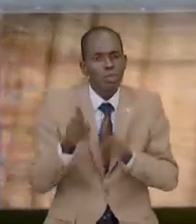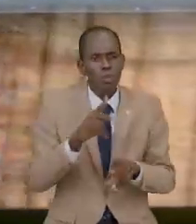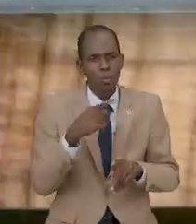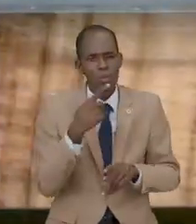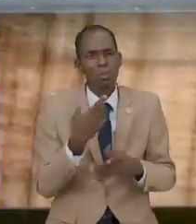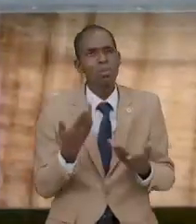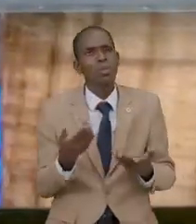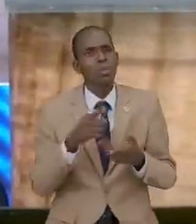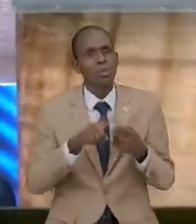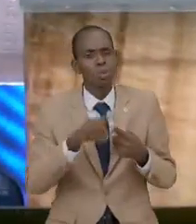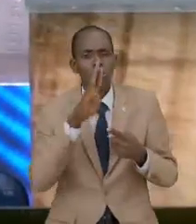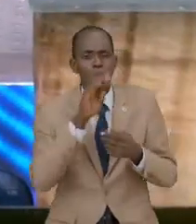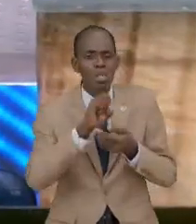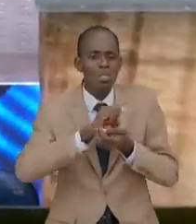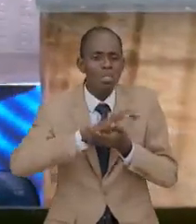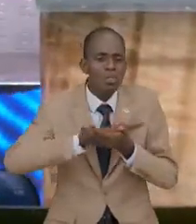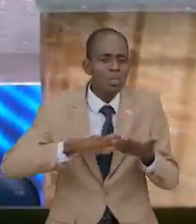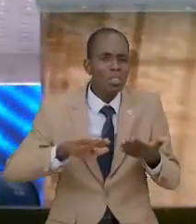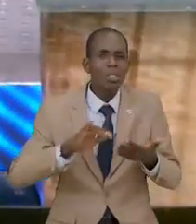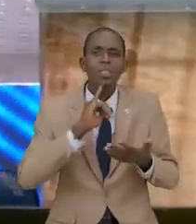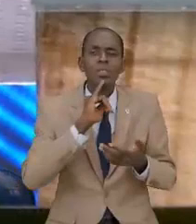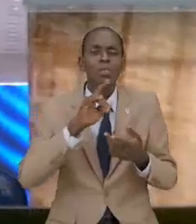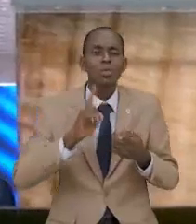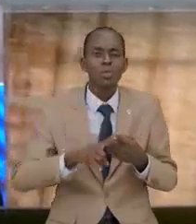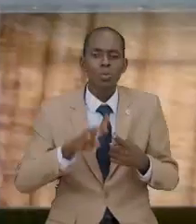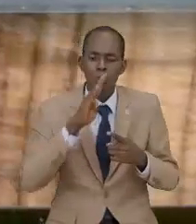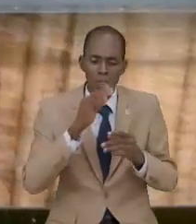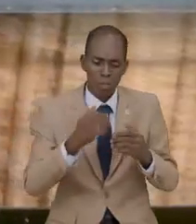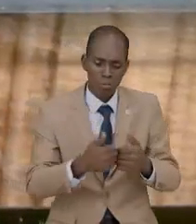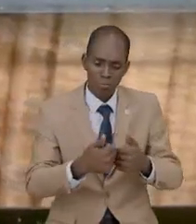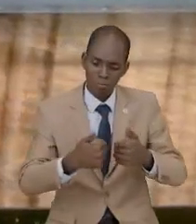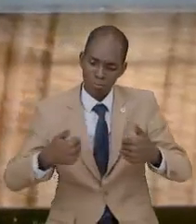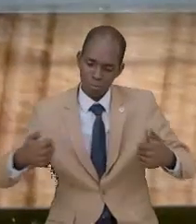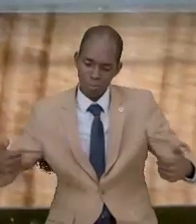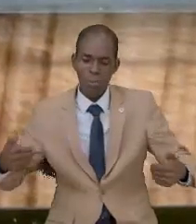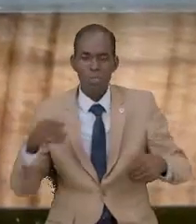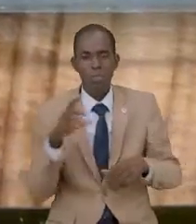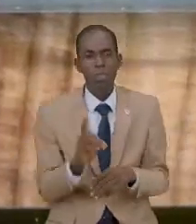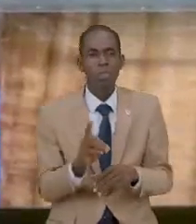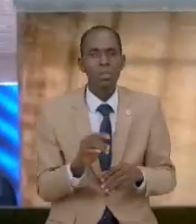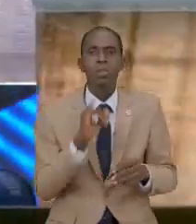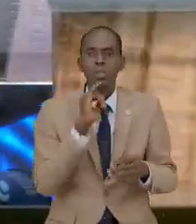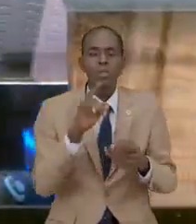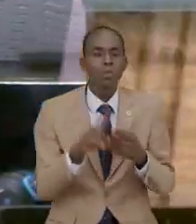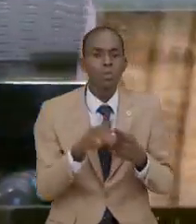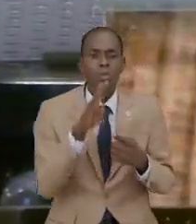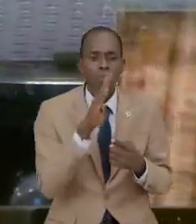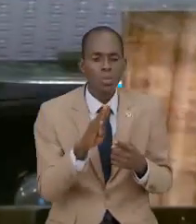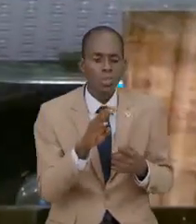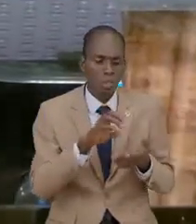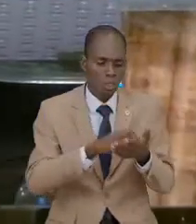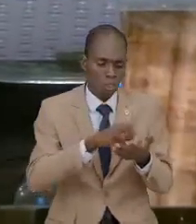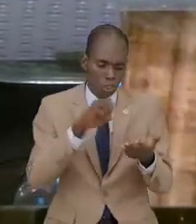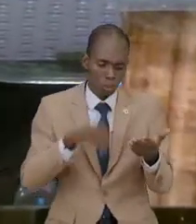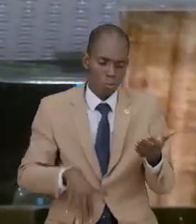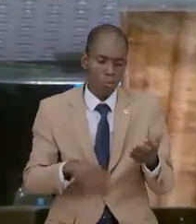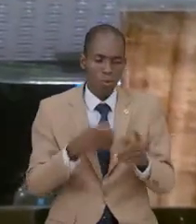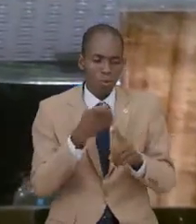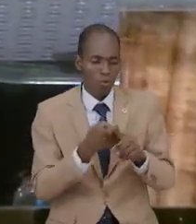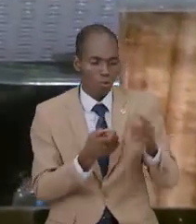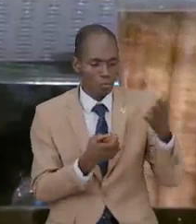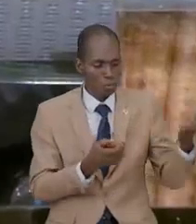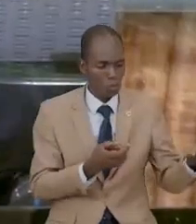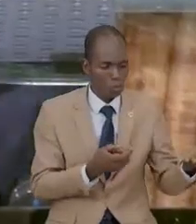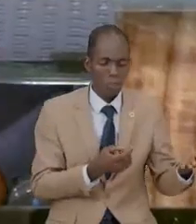be sanctified is only to be set apart. It's only to be removed from there